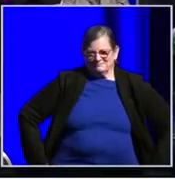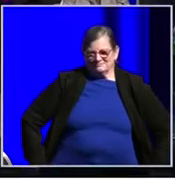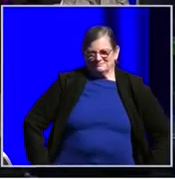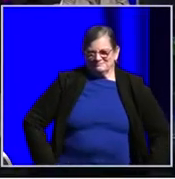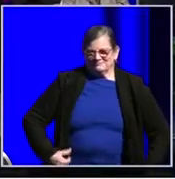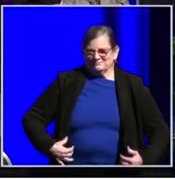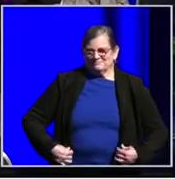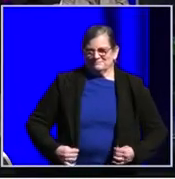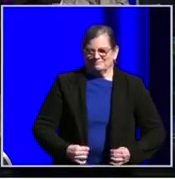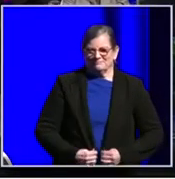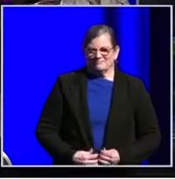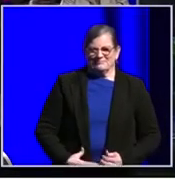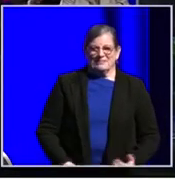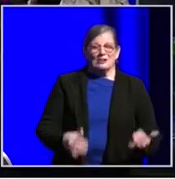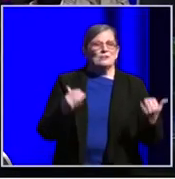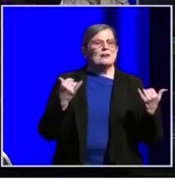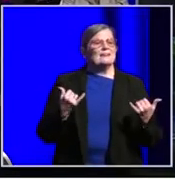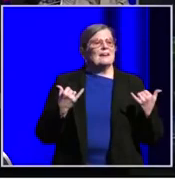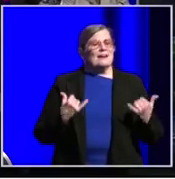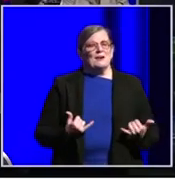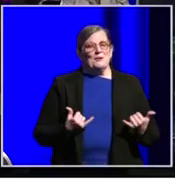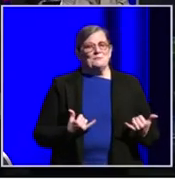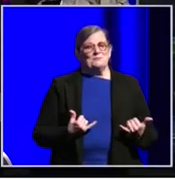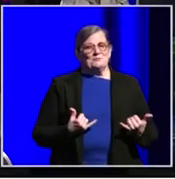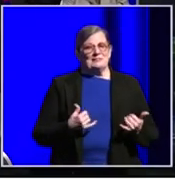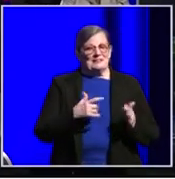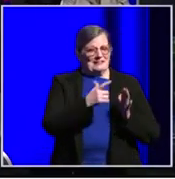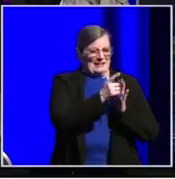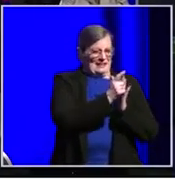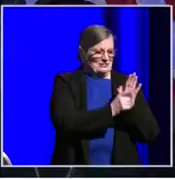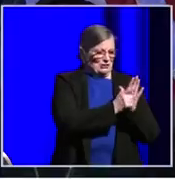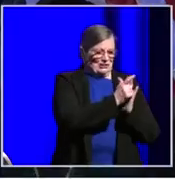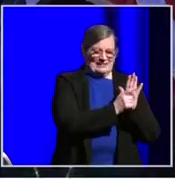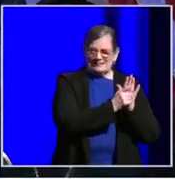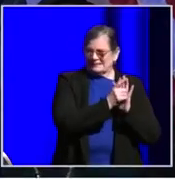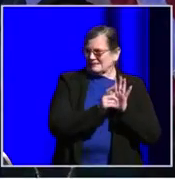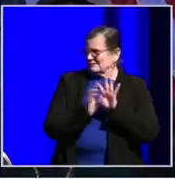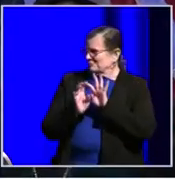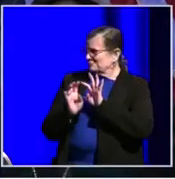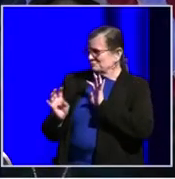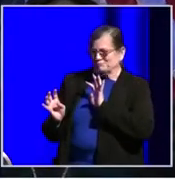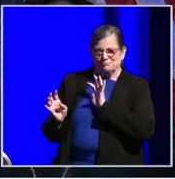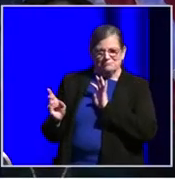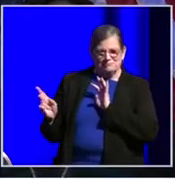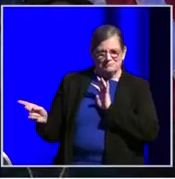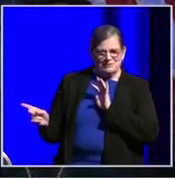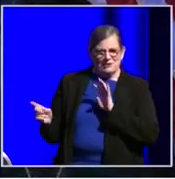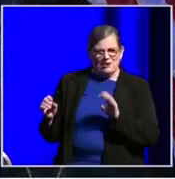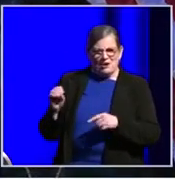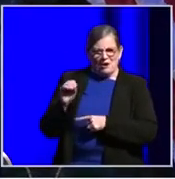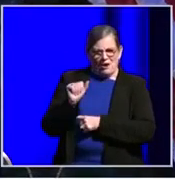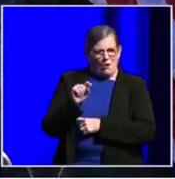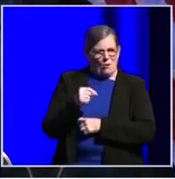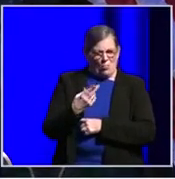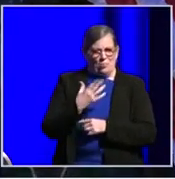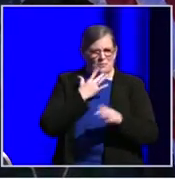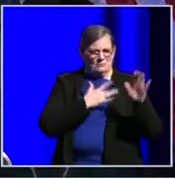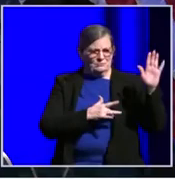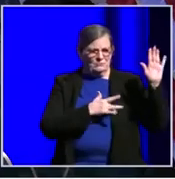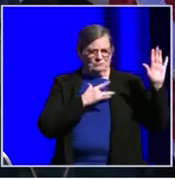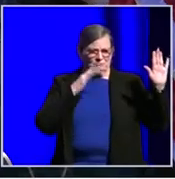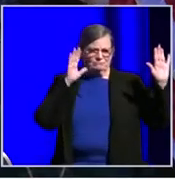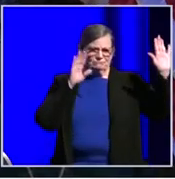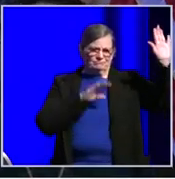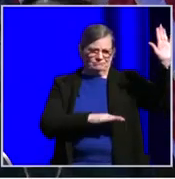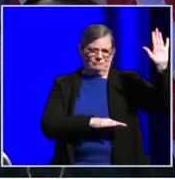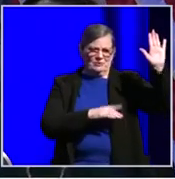And now on to the legislature. We will now begin the oath of office for each council